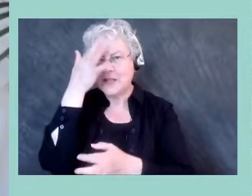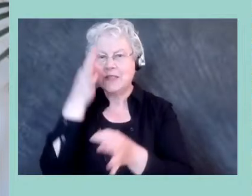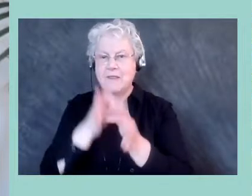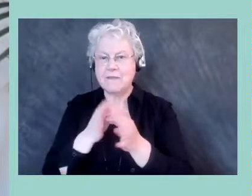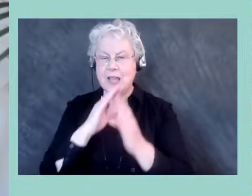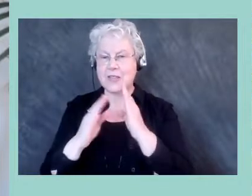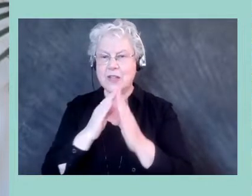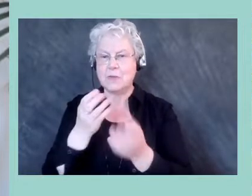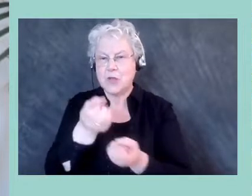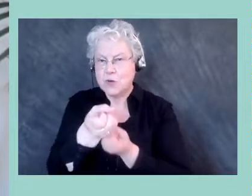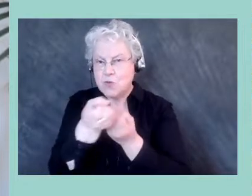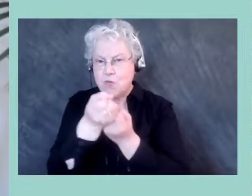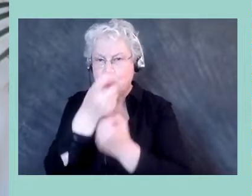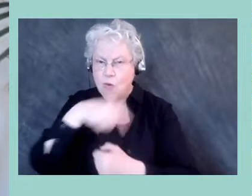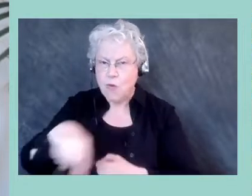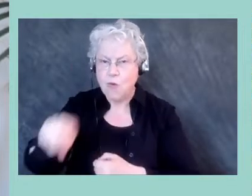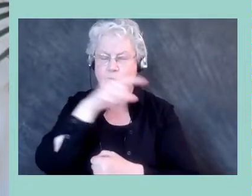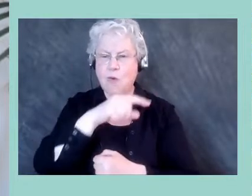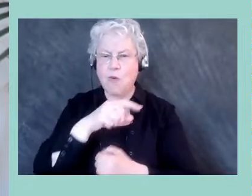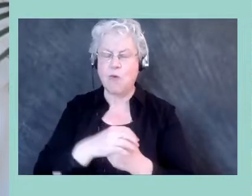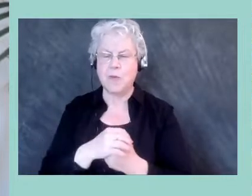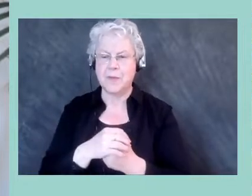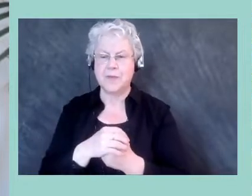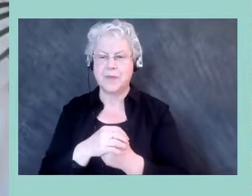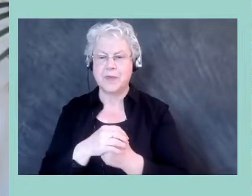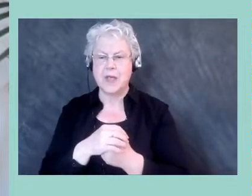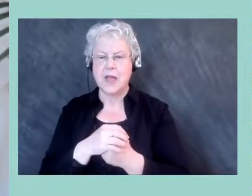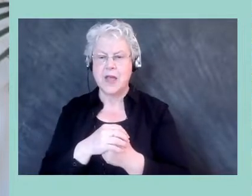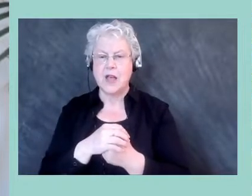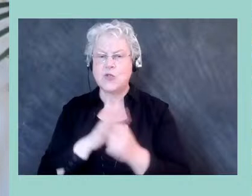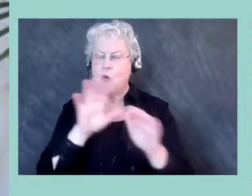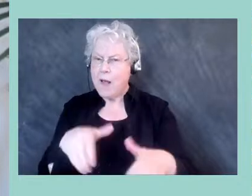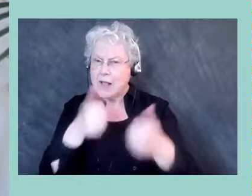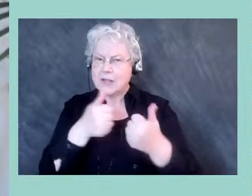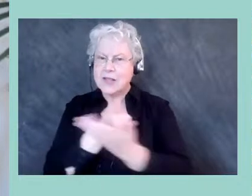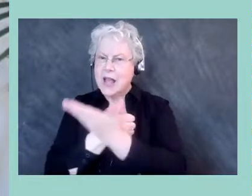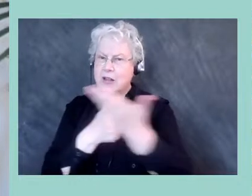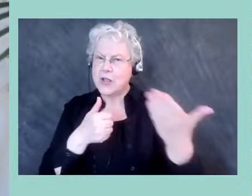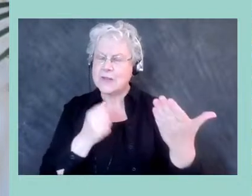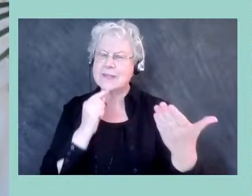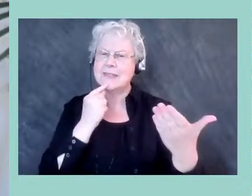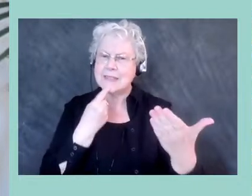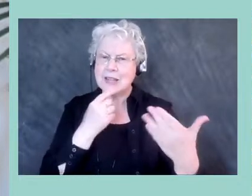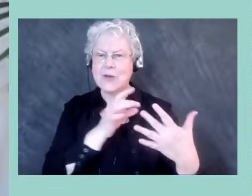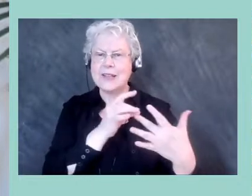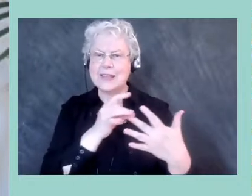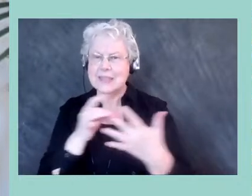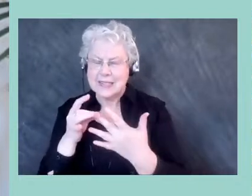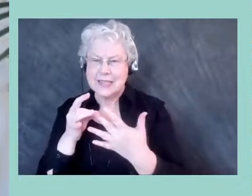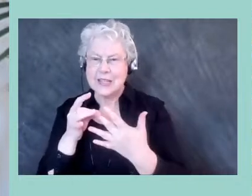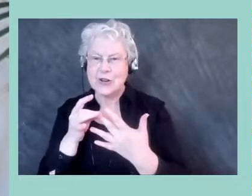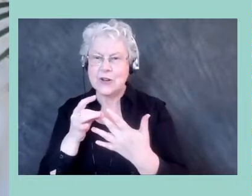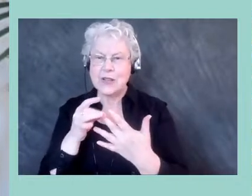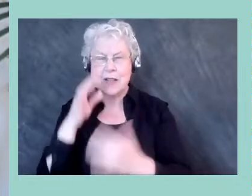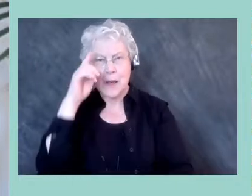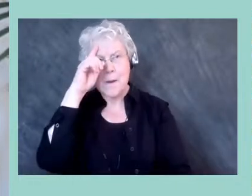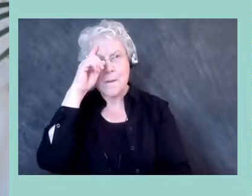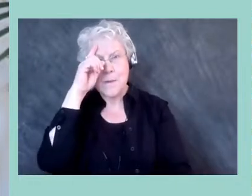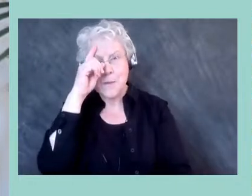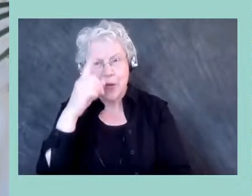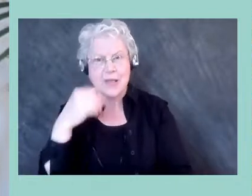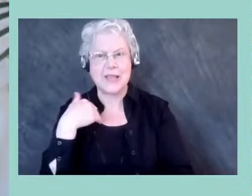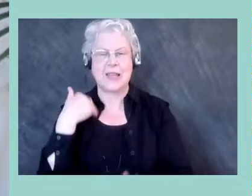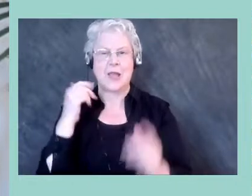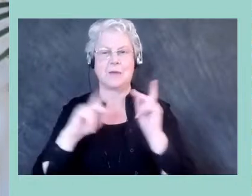growth. I charge us to take seriously the leadership and brilliance of young people themselves within our